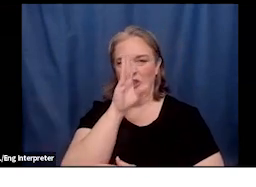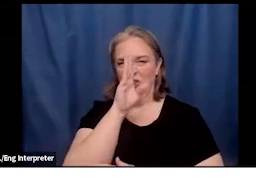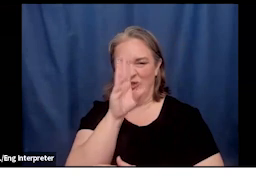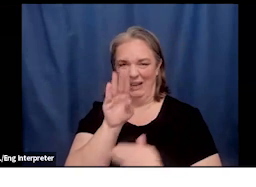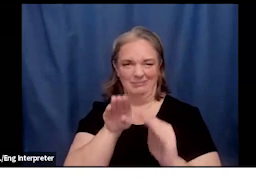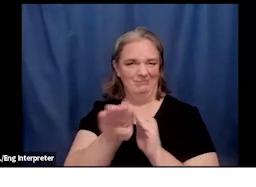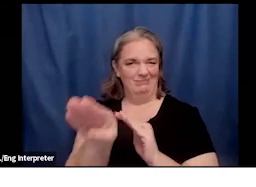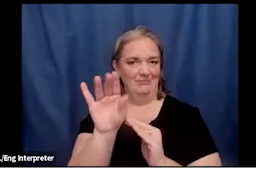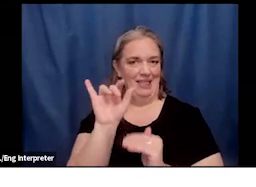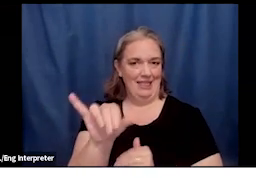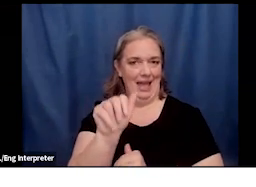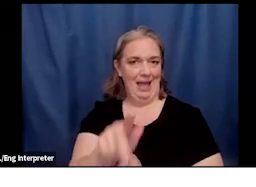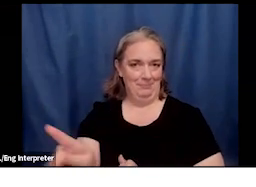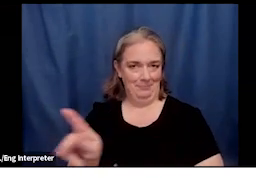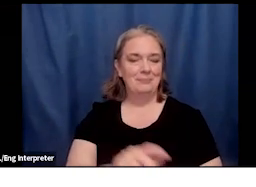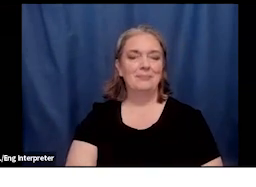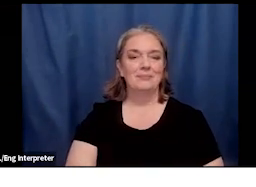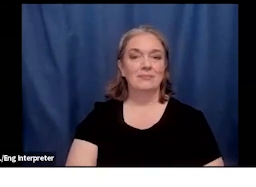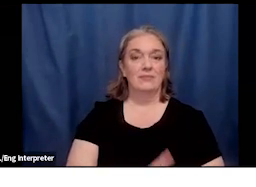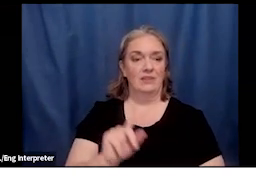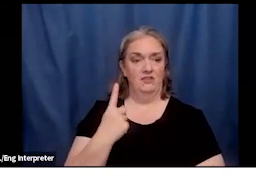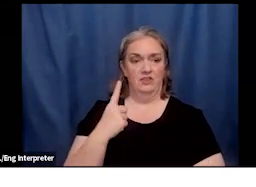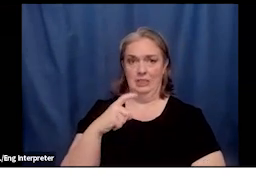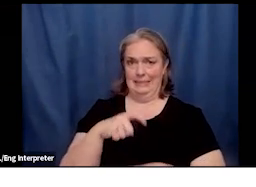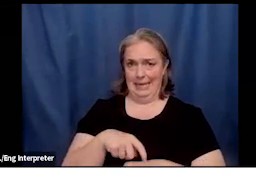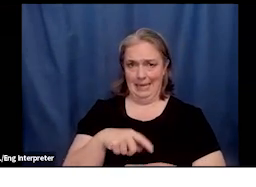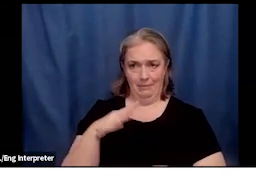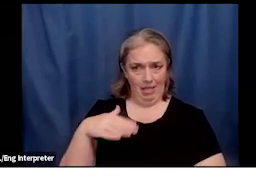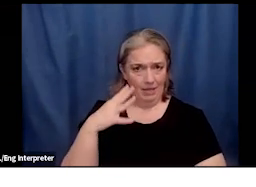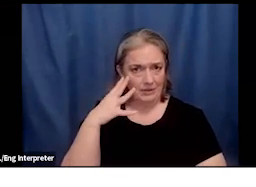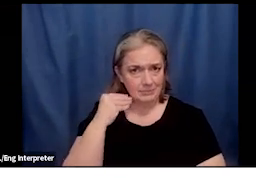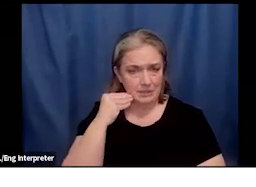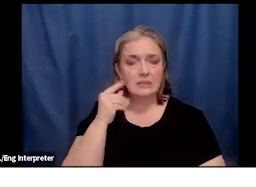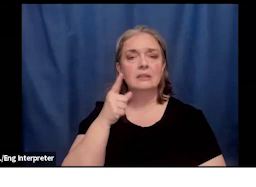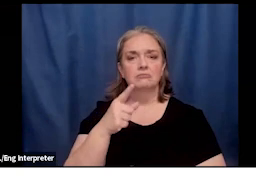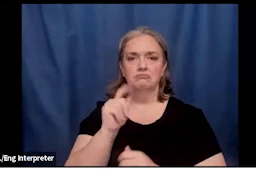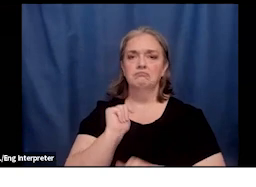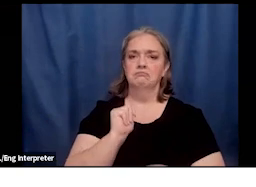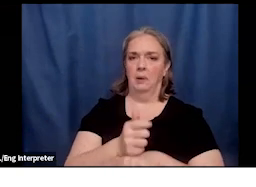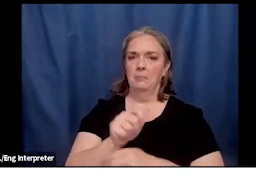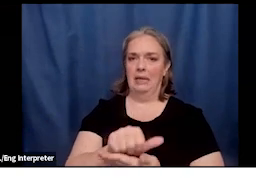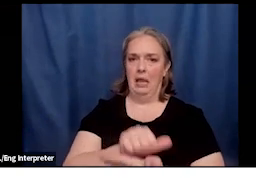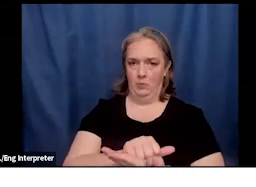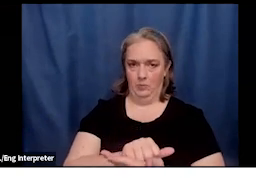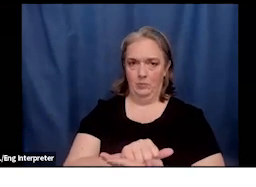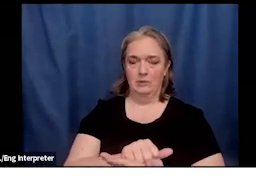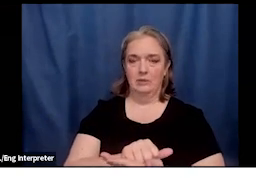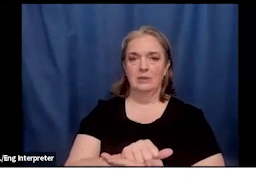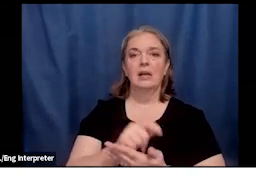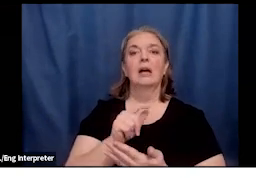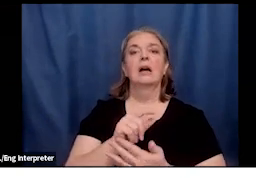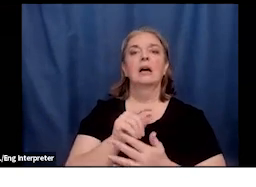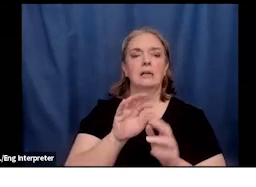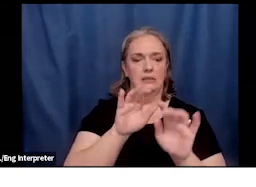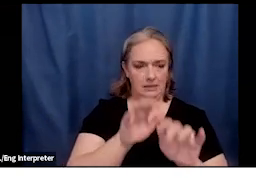that application. If you're a first-time user, you will need to create an account, but then it will sort of send you back to the